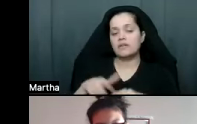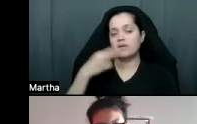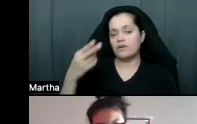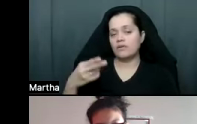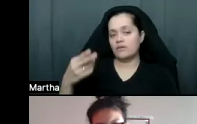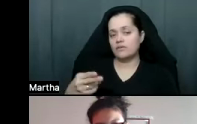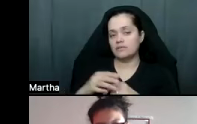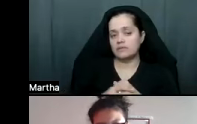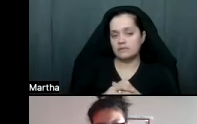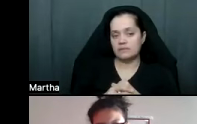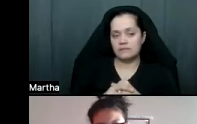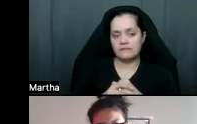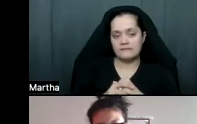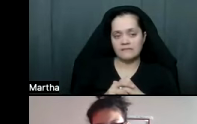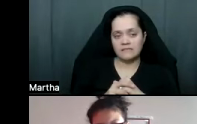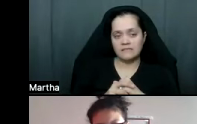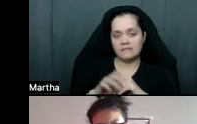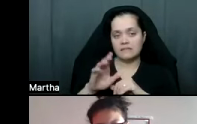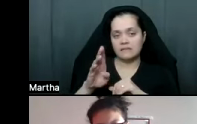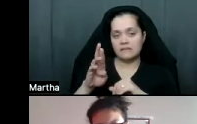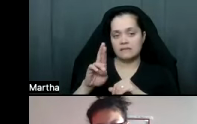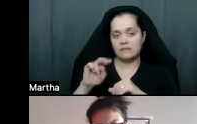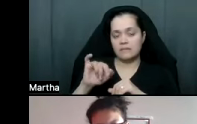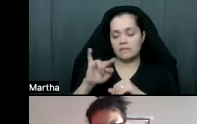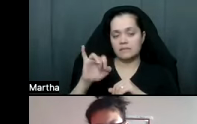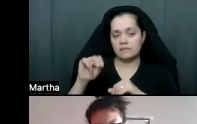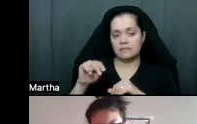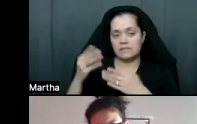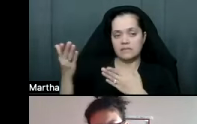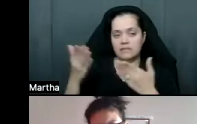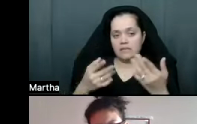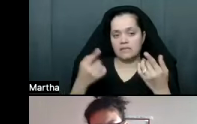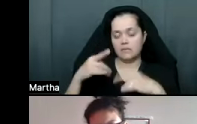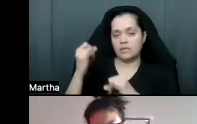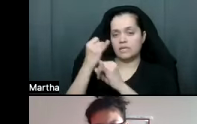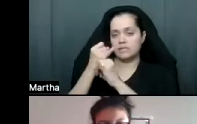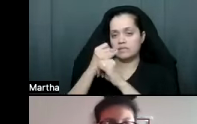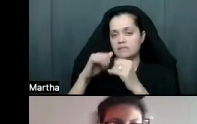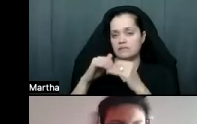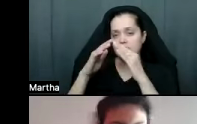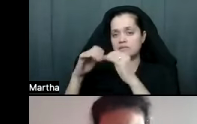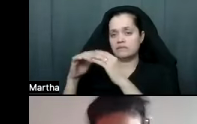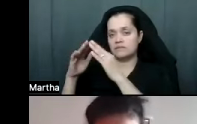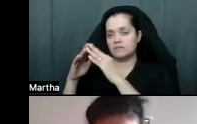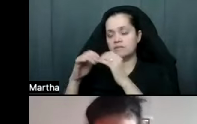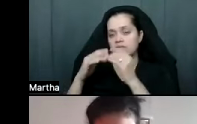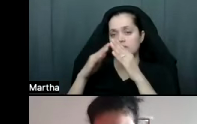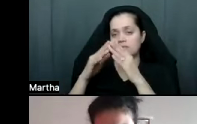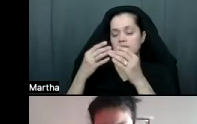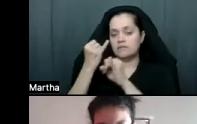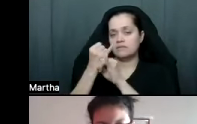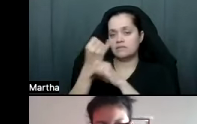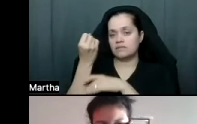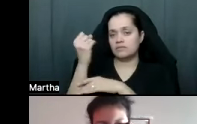urbanization. Urbanization came with industrialization. So the Industrial Revolution prompted